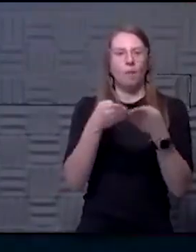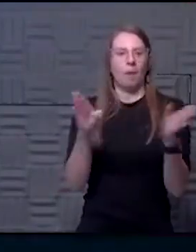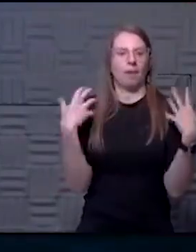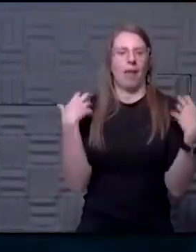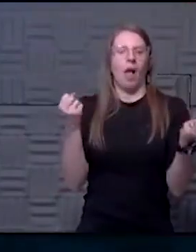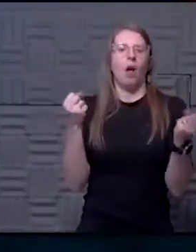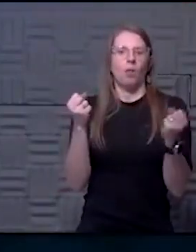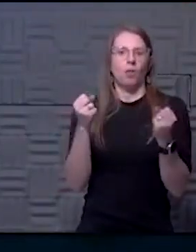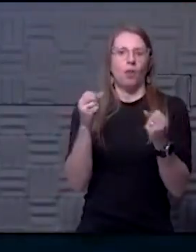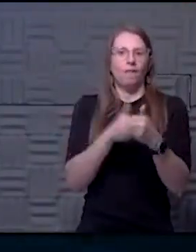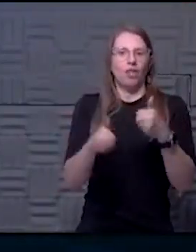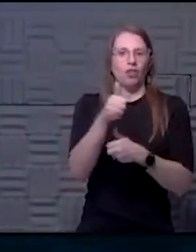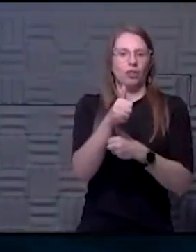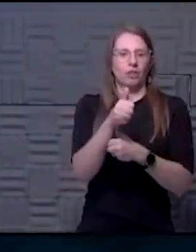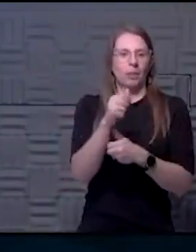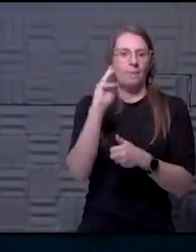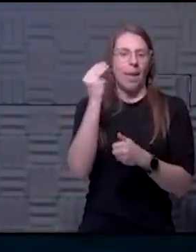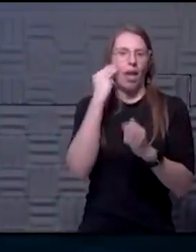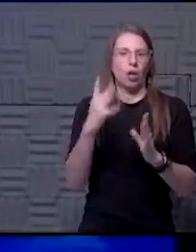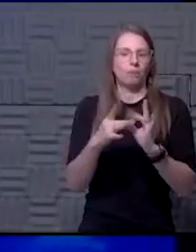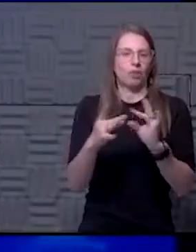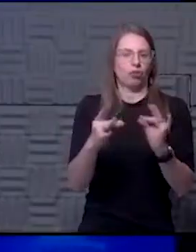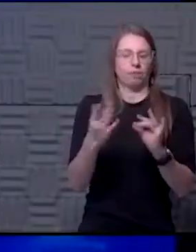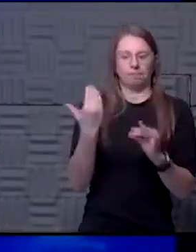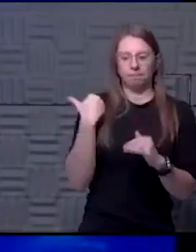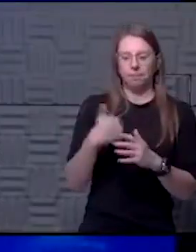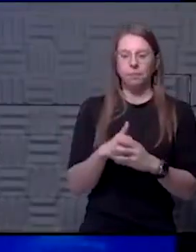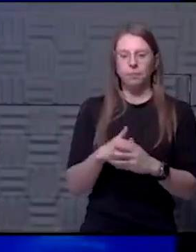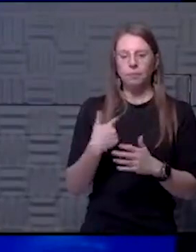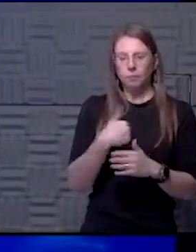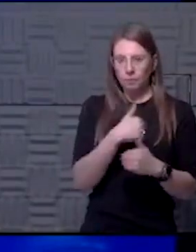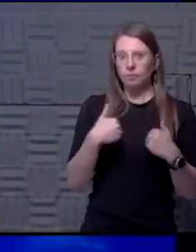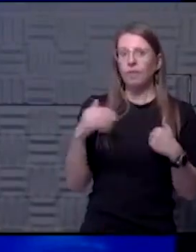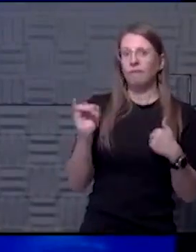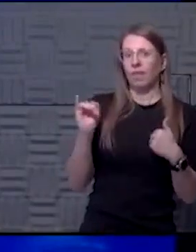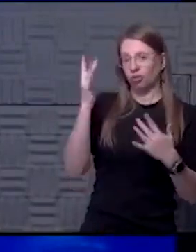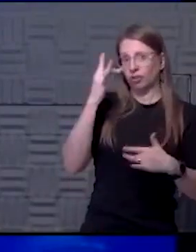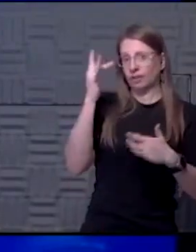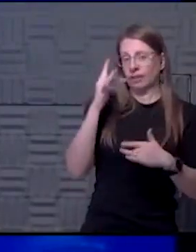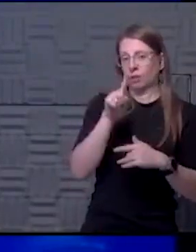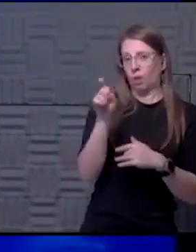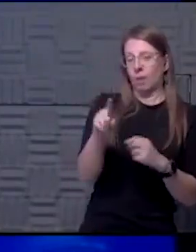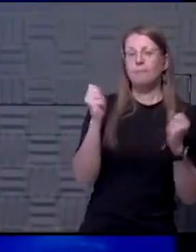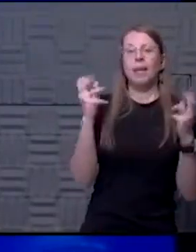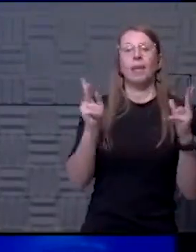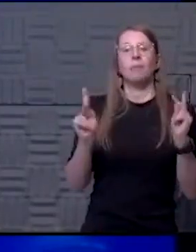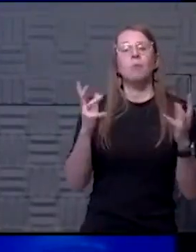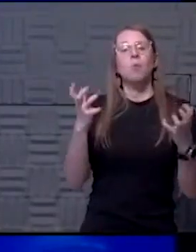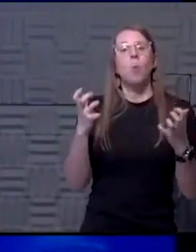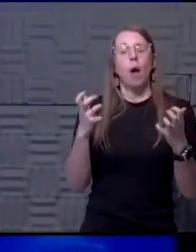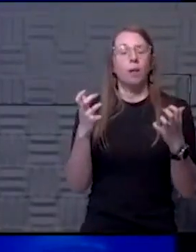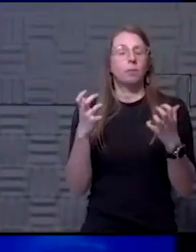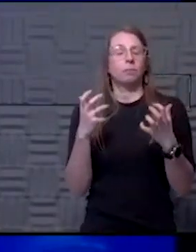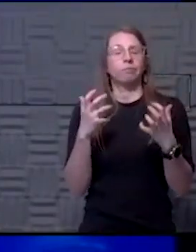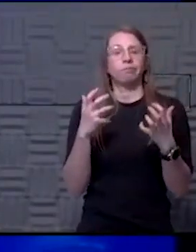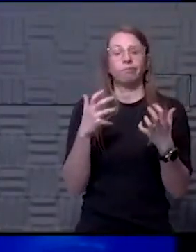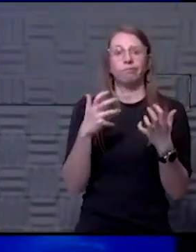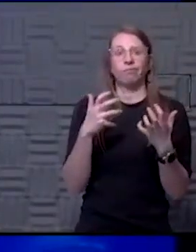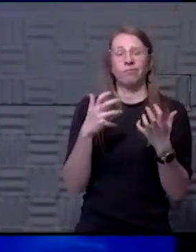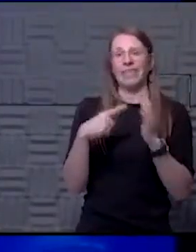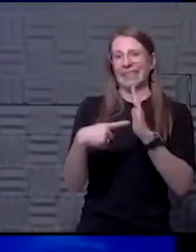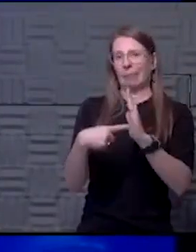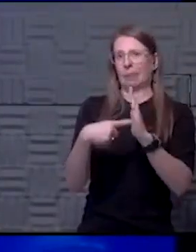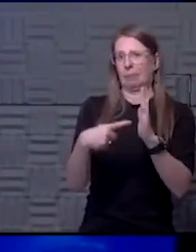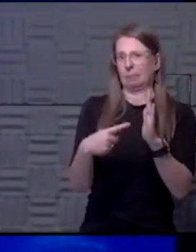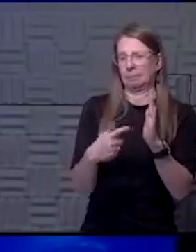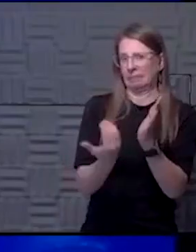mayor referenced just a bit ago. Yeah, Jill. We do have an infectious disease question. A lot of people are wanting just to go over the symptoms.